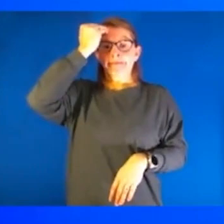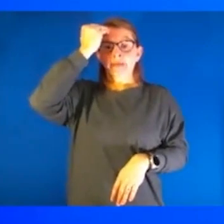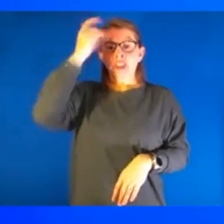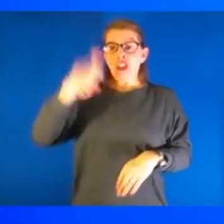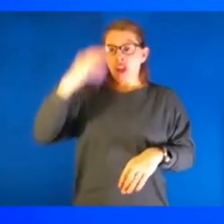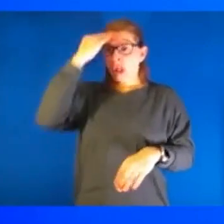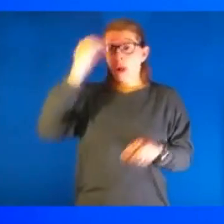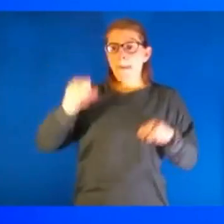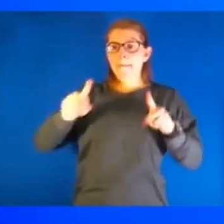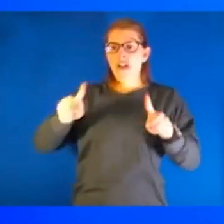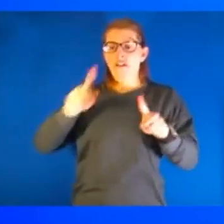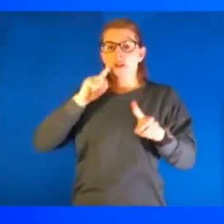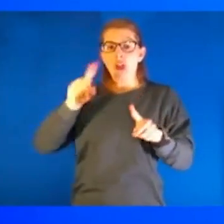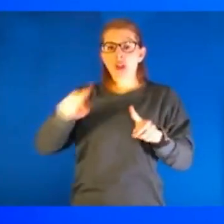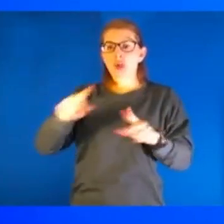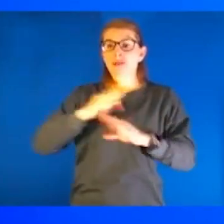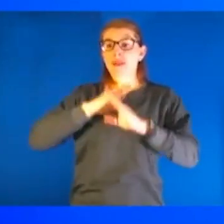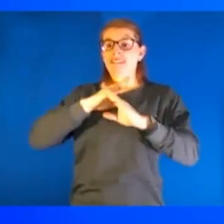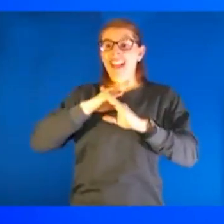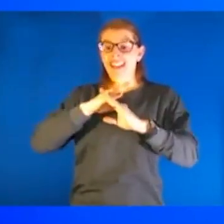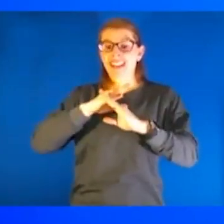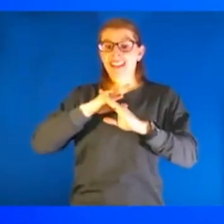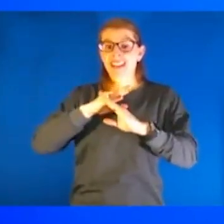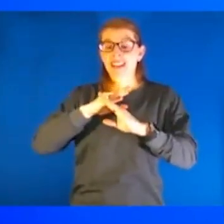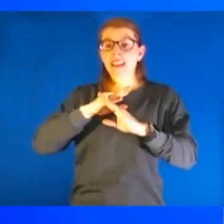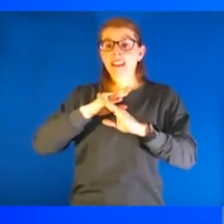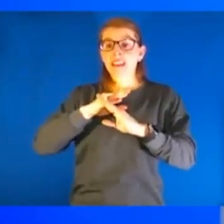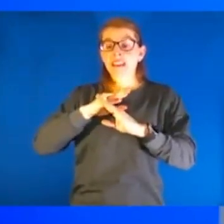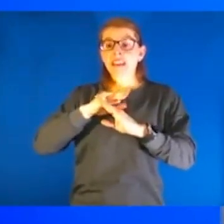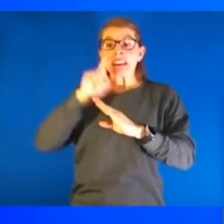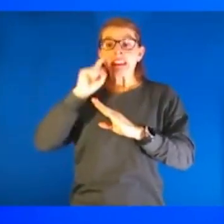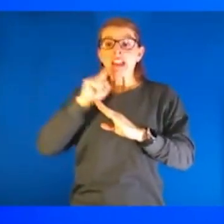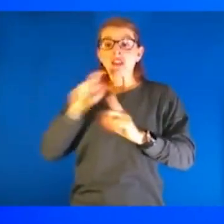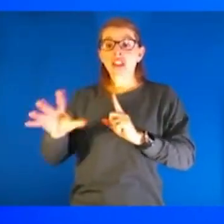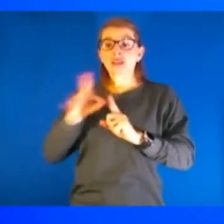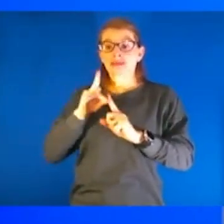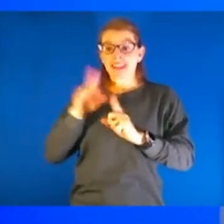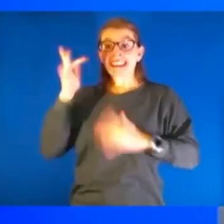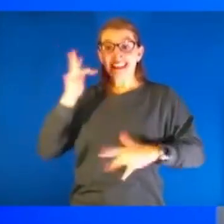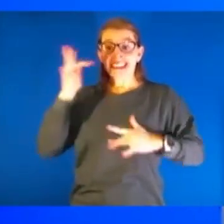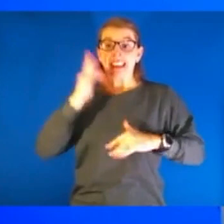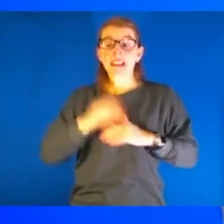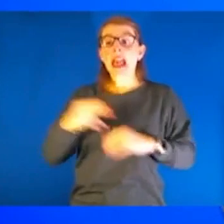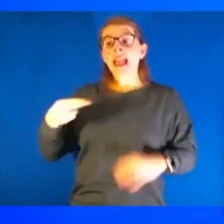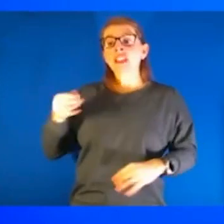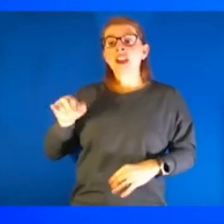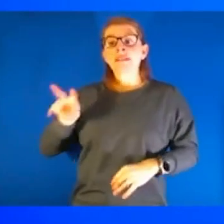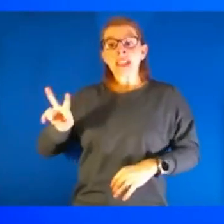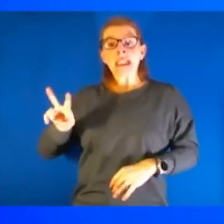opportunities are for you to prevent sexually transmitted diseases. And for HIV, part of that is including